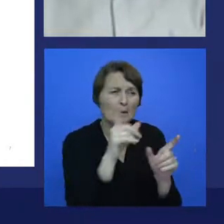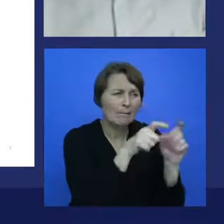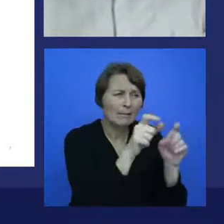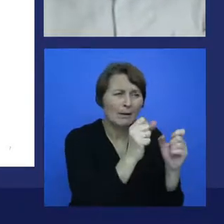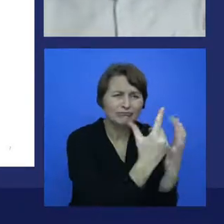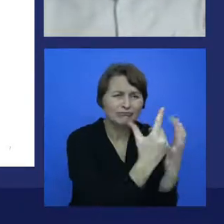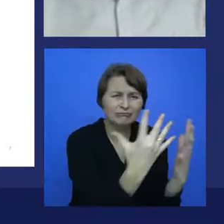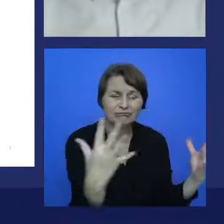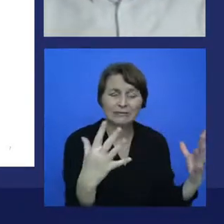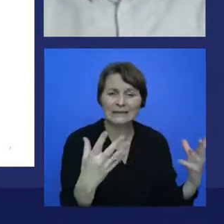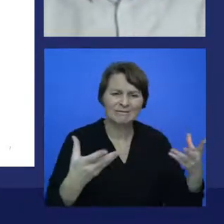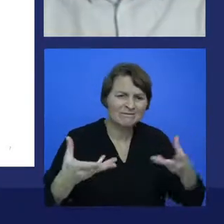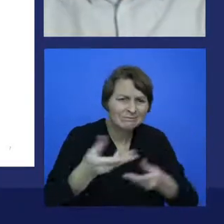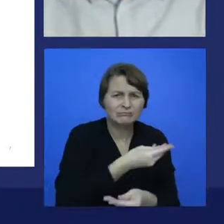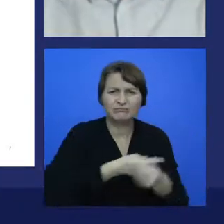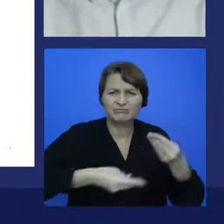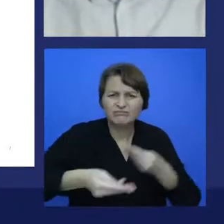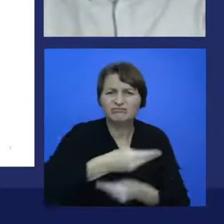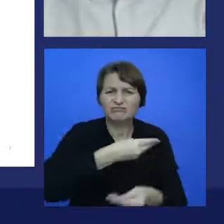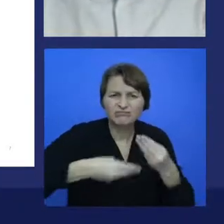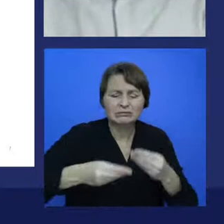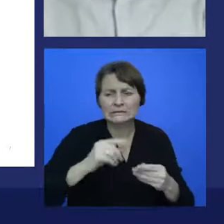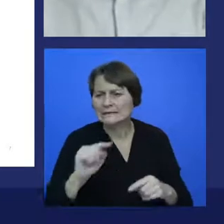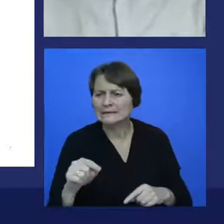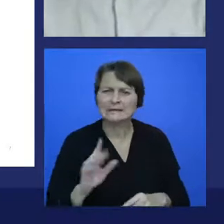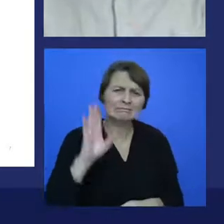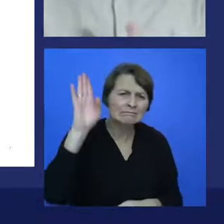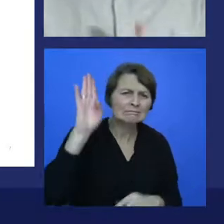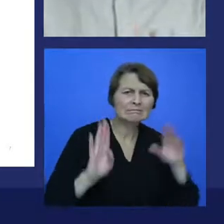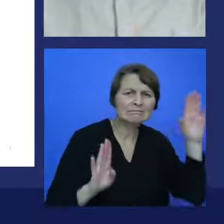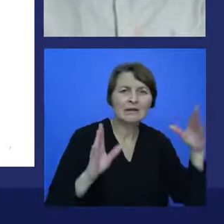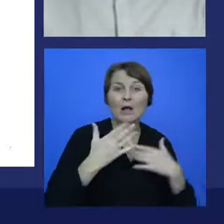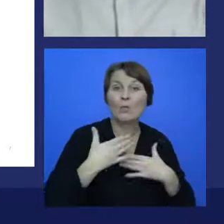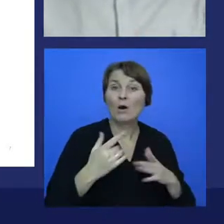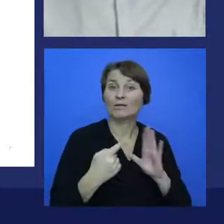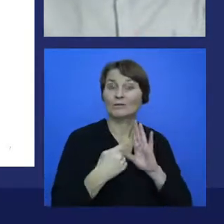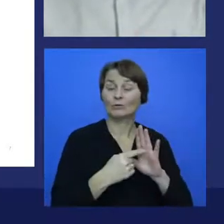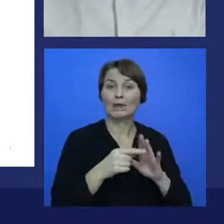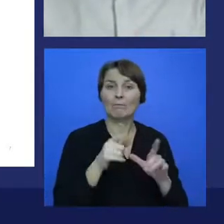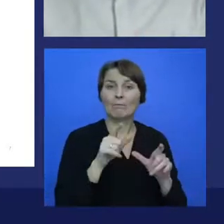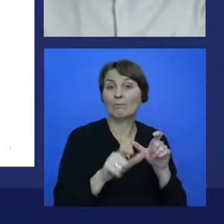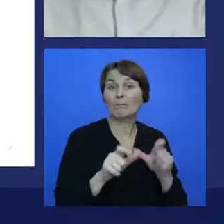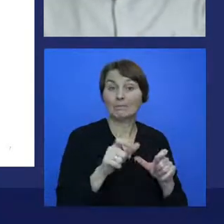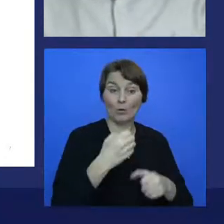there's, you know, there might be people trying to book space. There might be people